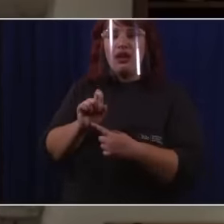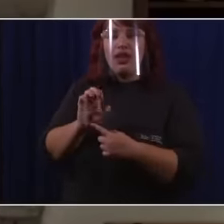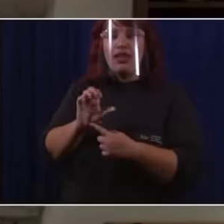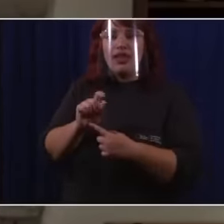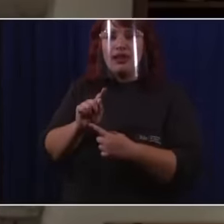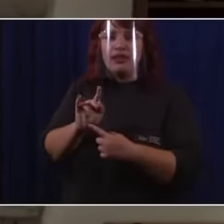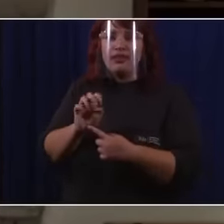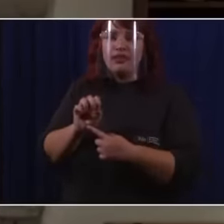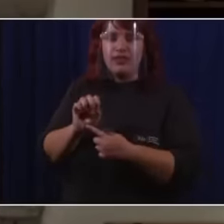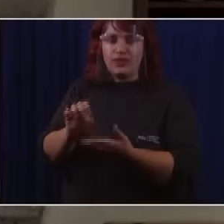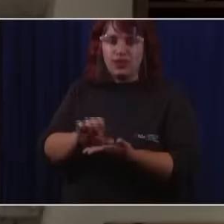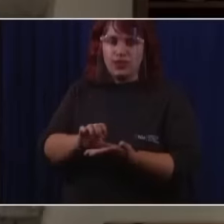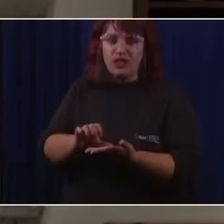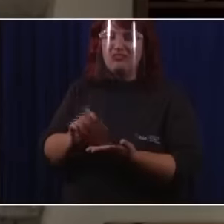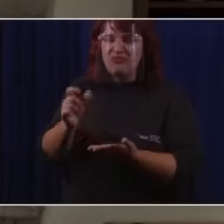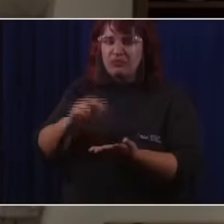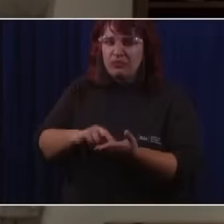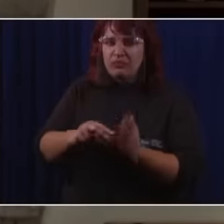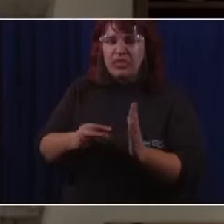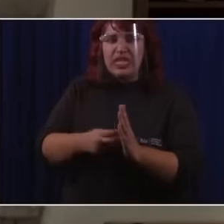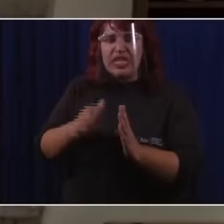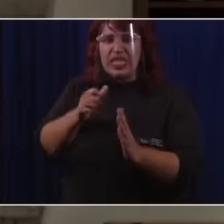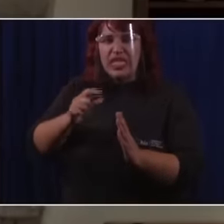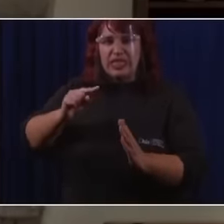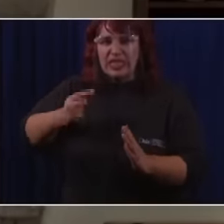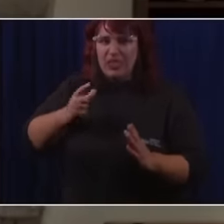of our hospitals.